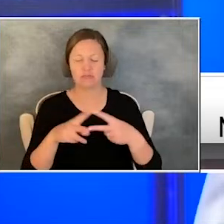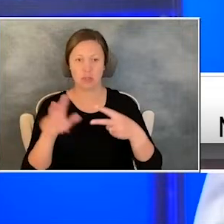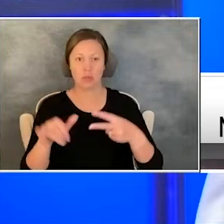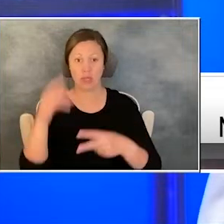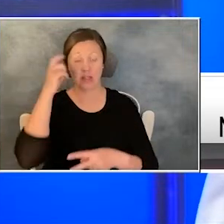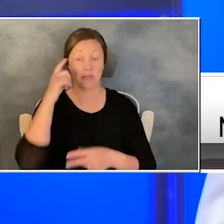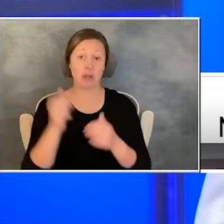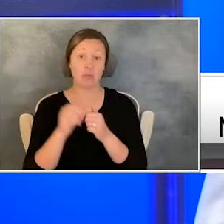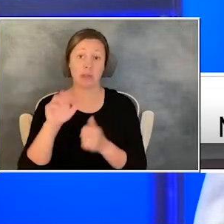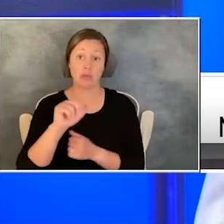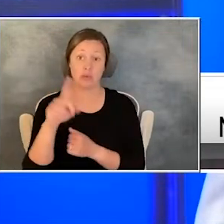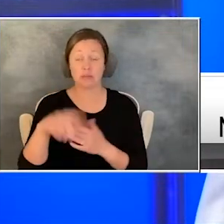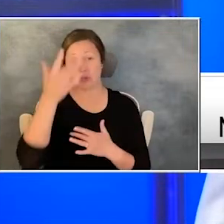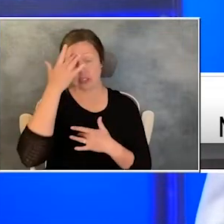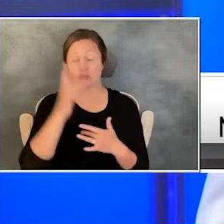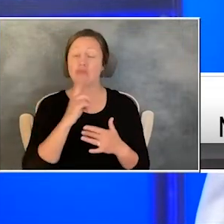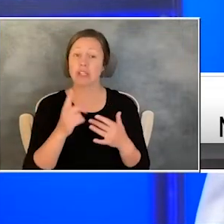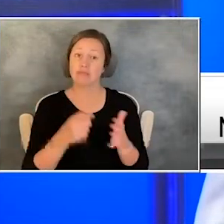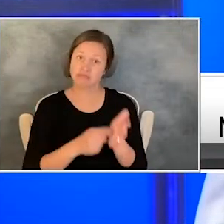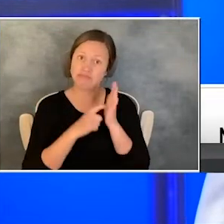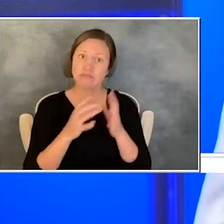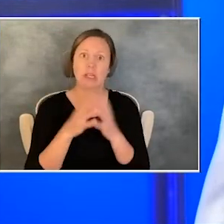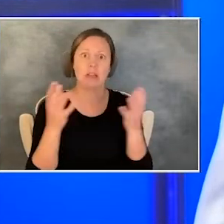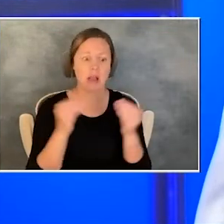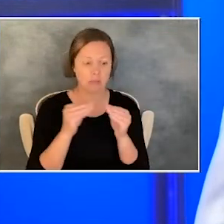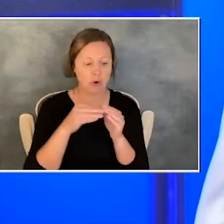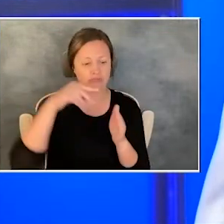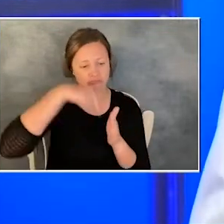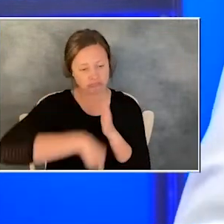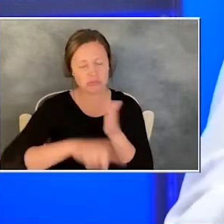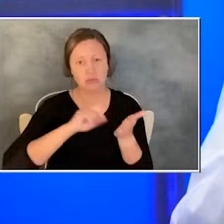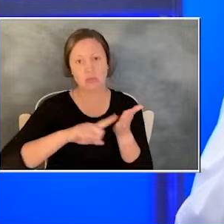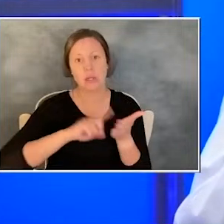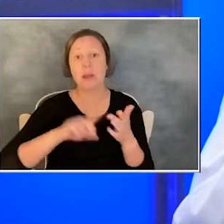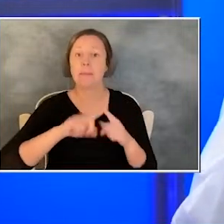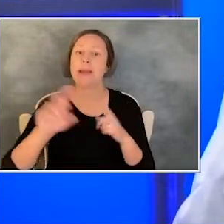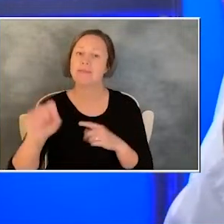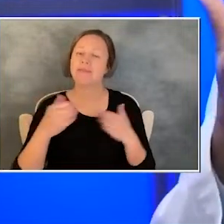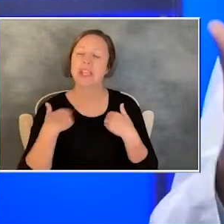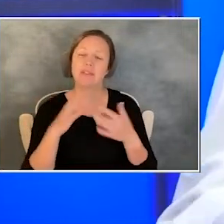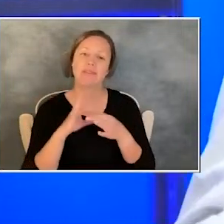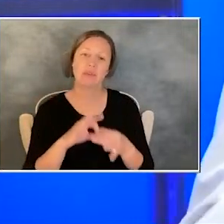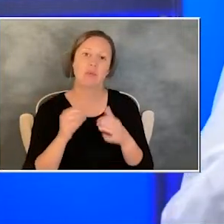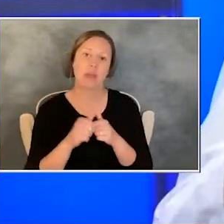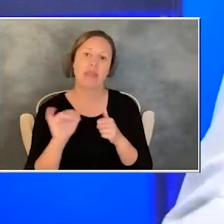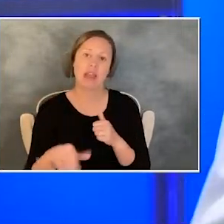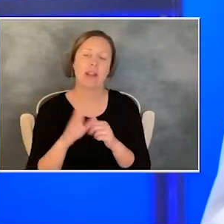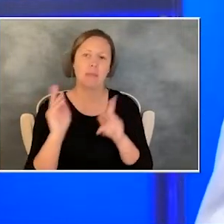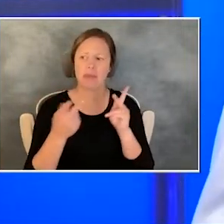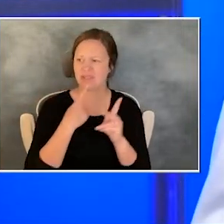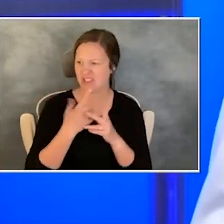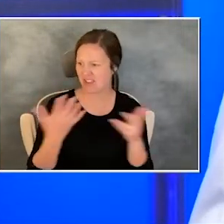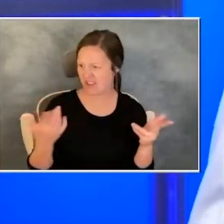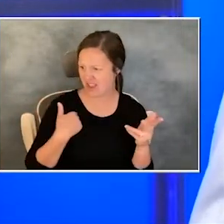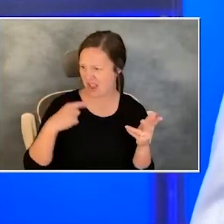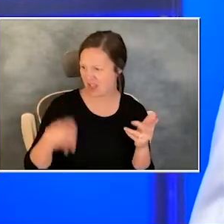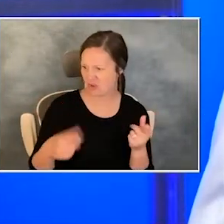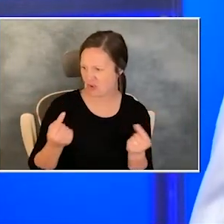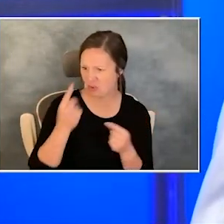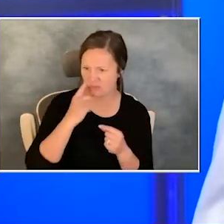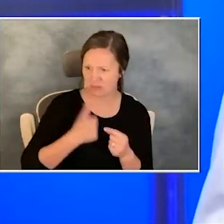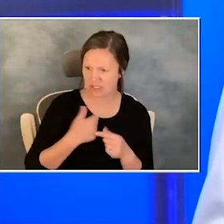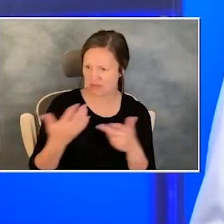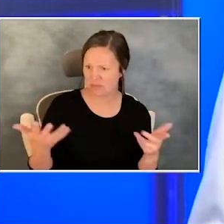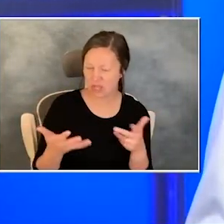really understand that. But yeah, there is a relationship there. And one thing people say, well, what should I do for myself? Well,